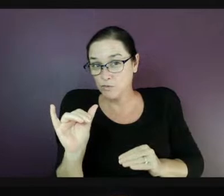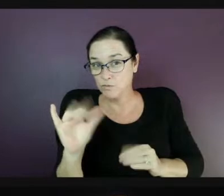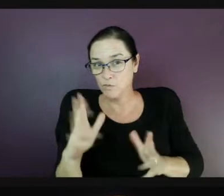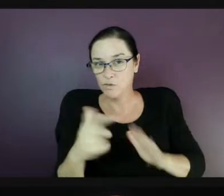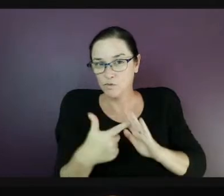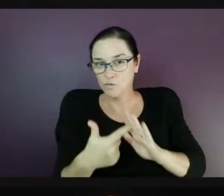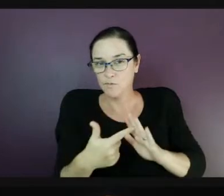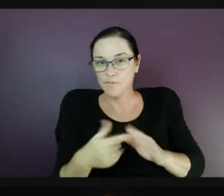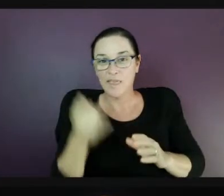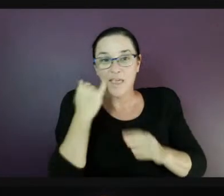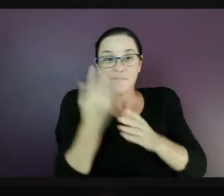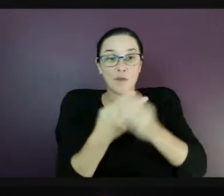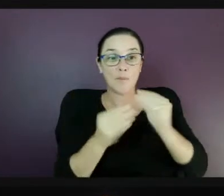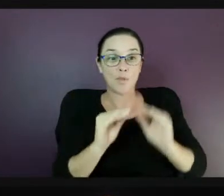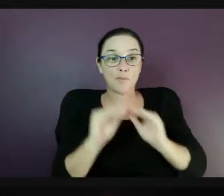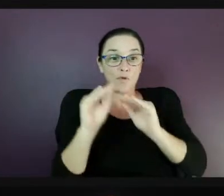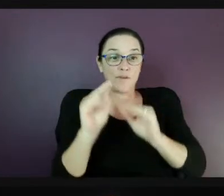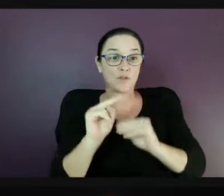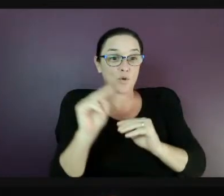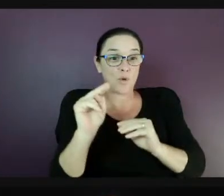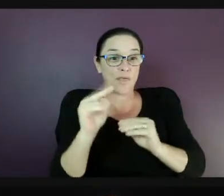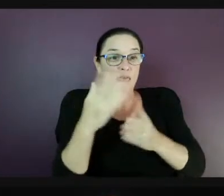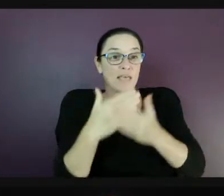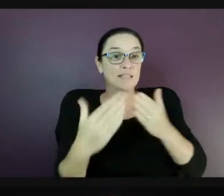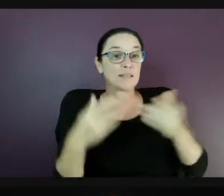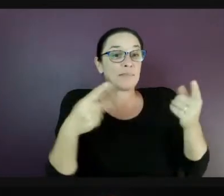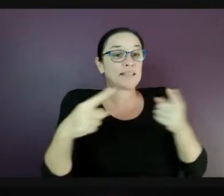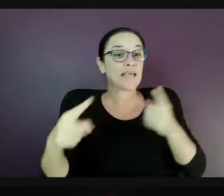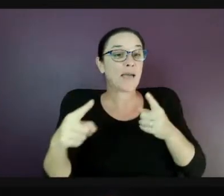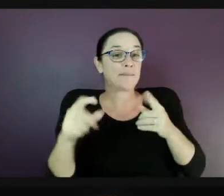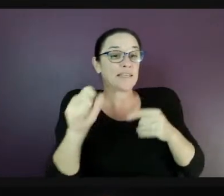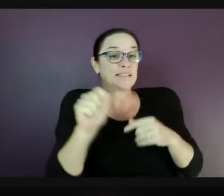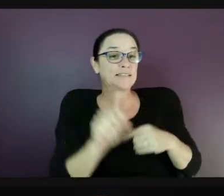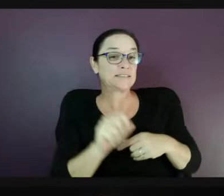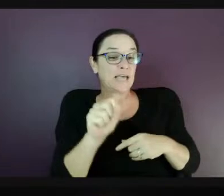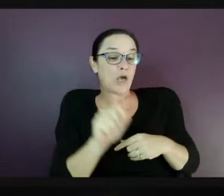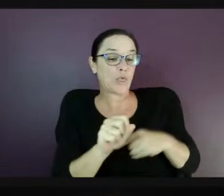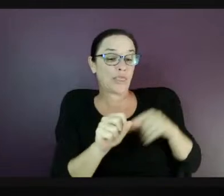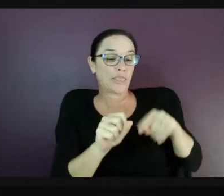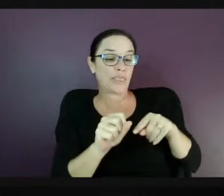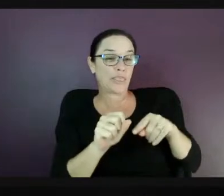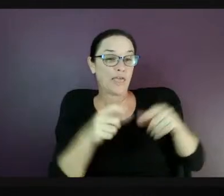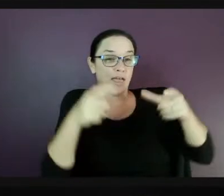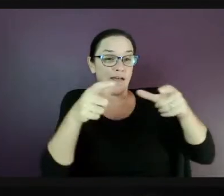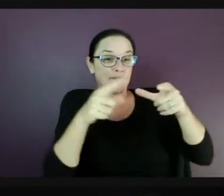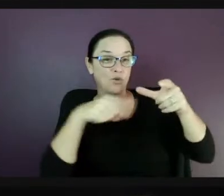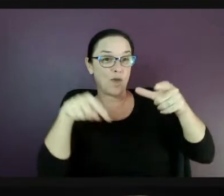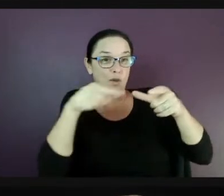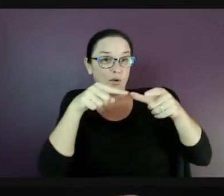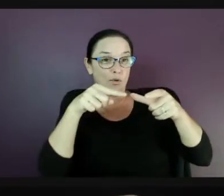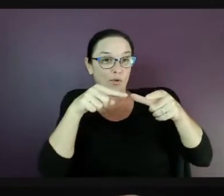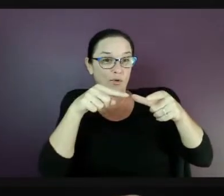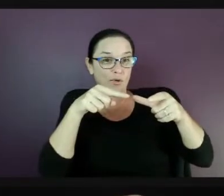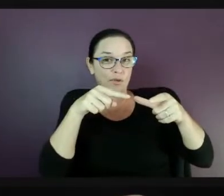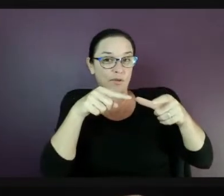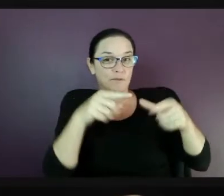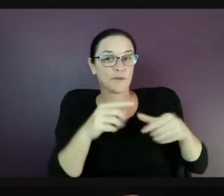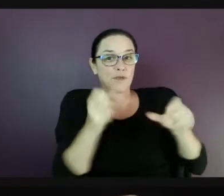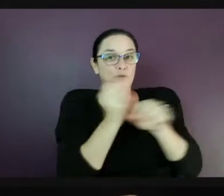If they're both moving to the north, and something is happening south of there, and south of Crater Rim in particular, to cause this offset and this to occur